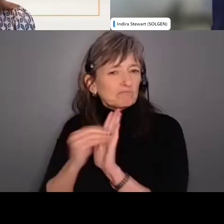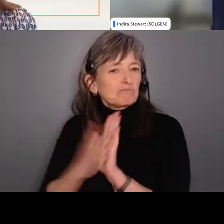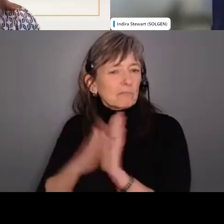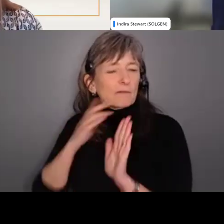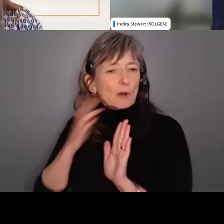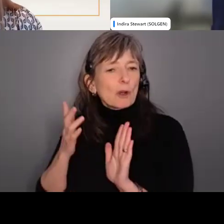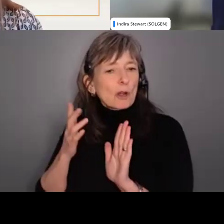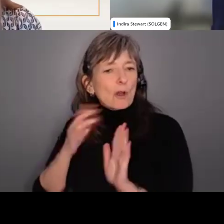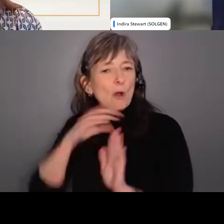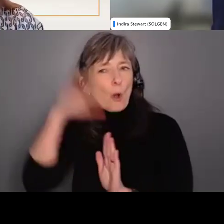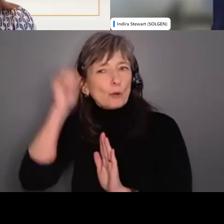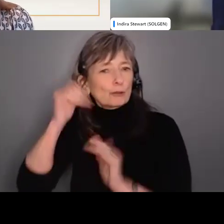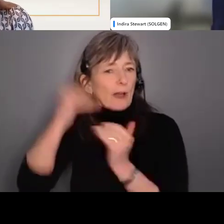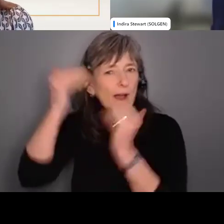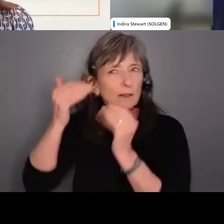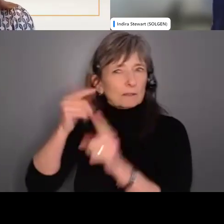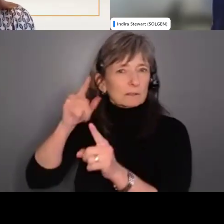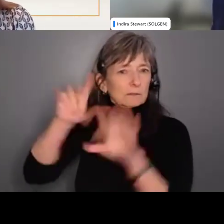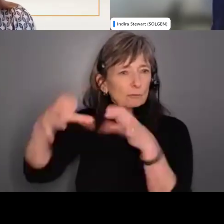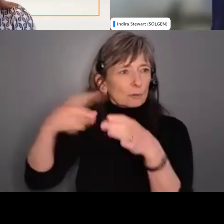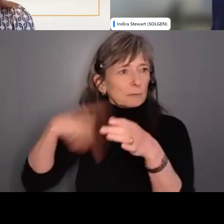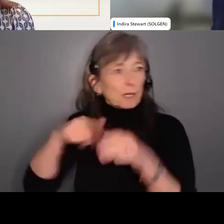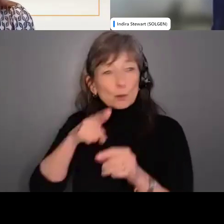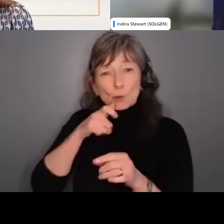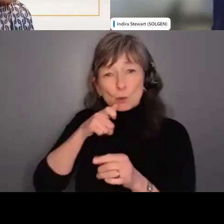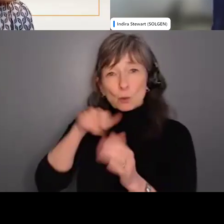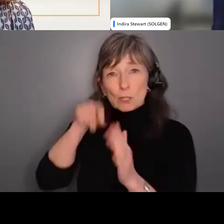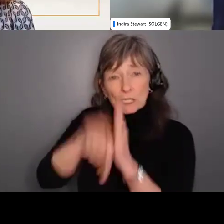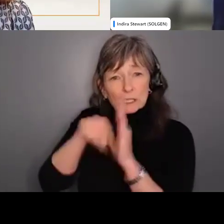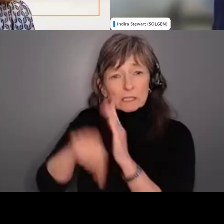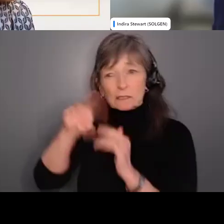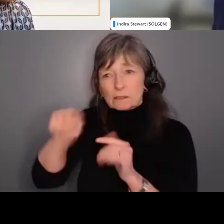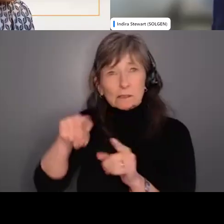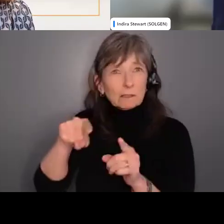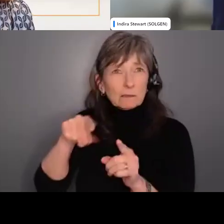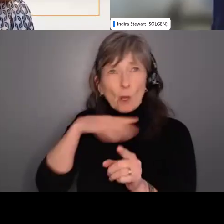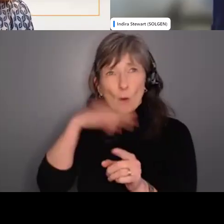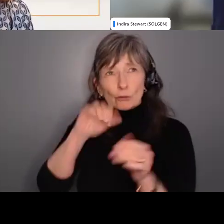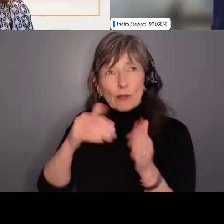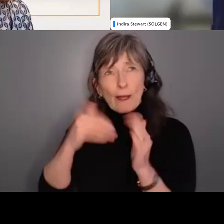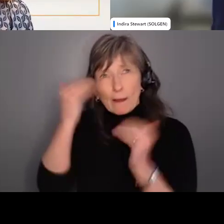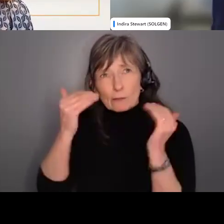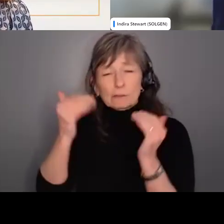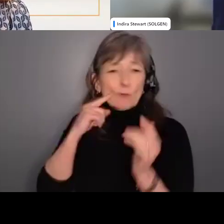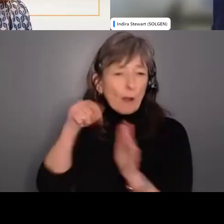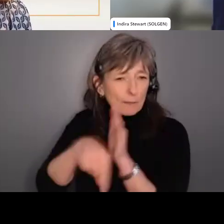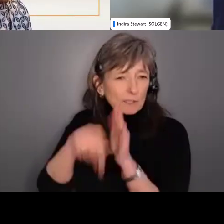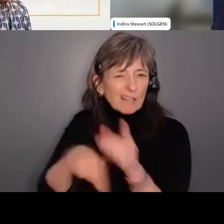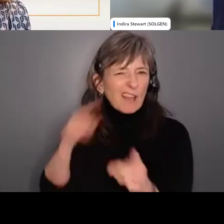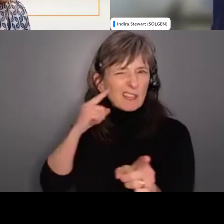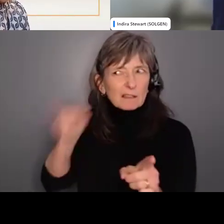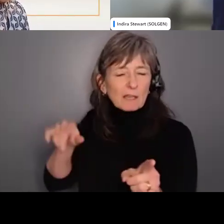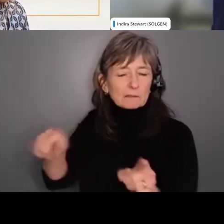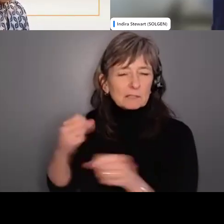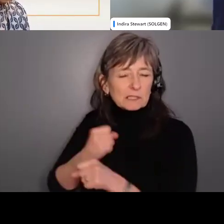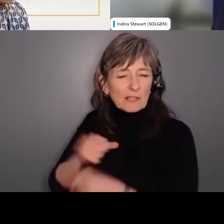and talking about who committed crimes. So I think that data might be there for those who are asking around that. There was also a